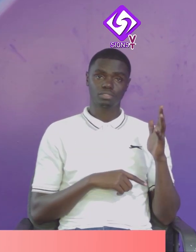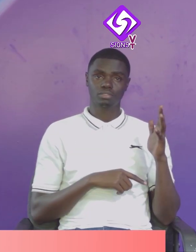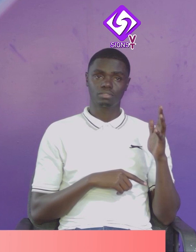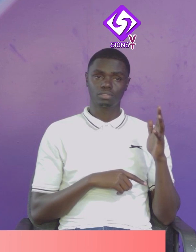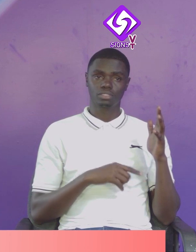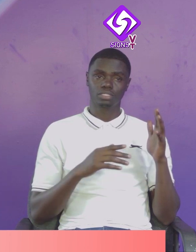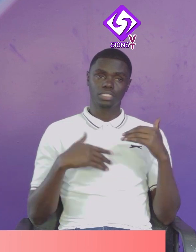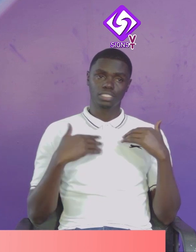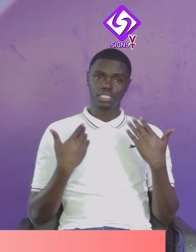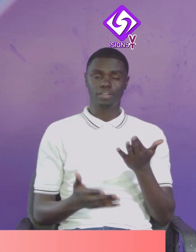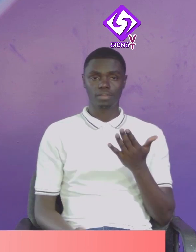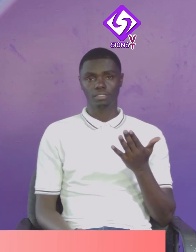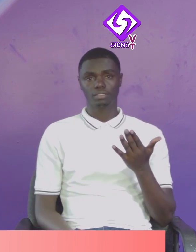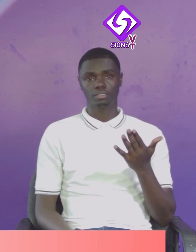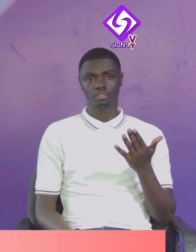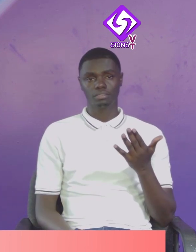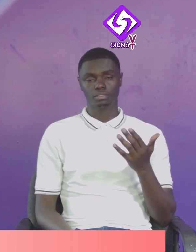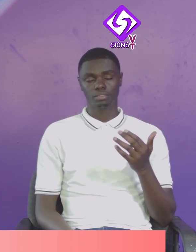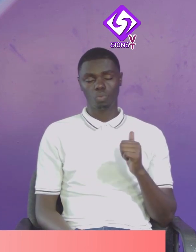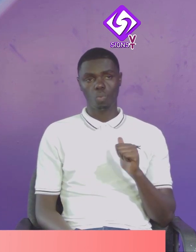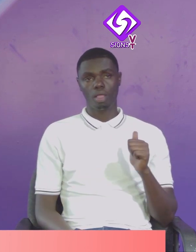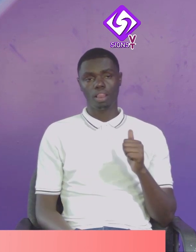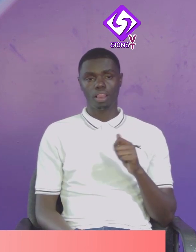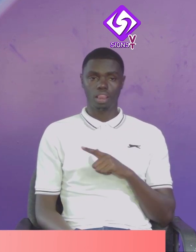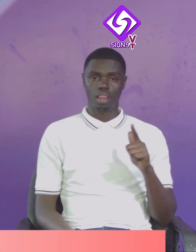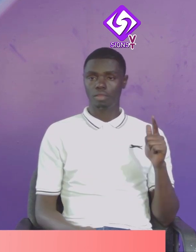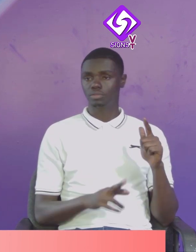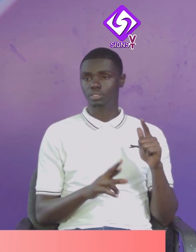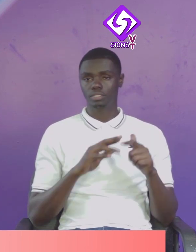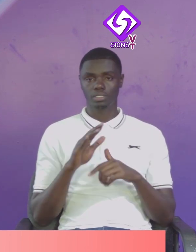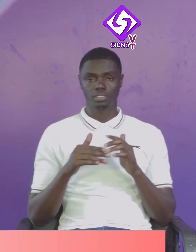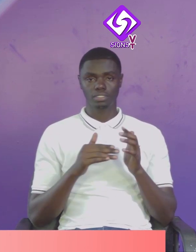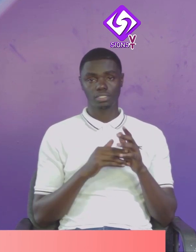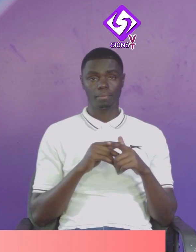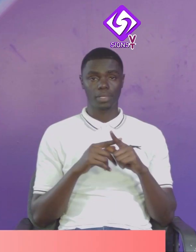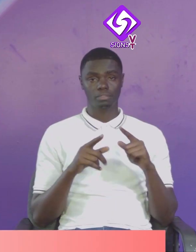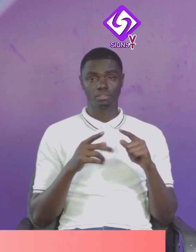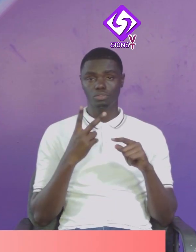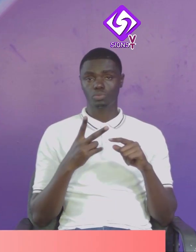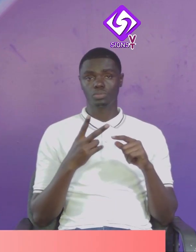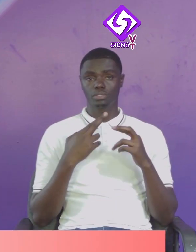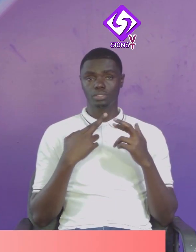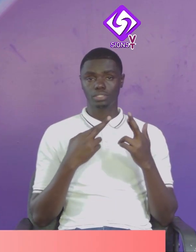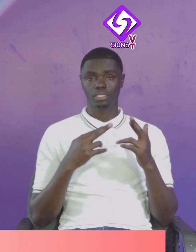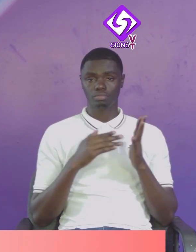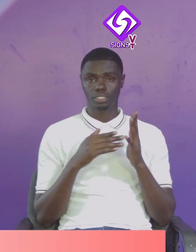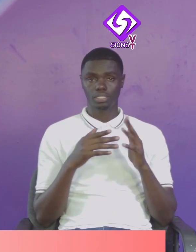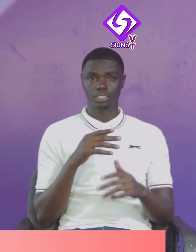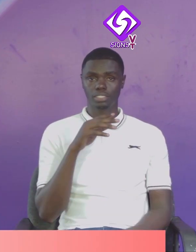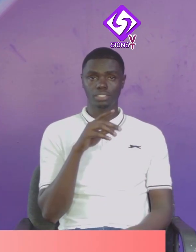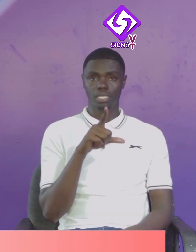be he'll be flying high, scoring left, right, and center. But two desired goals against Luxembourg. One might look